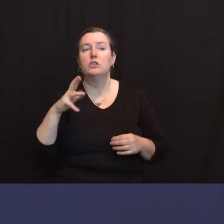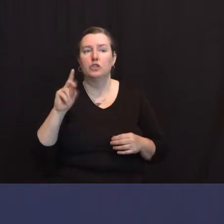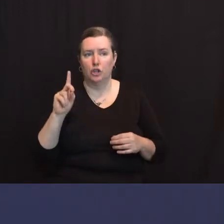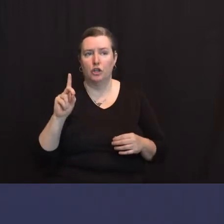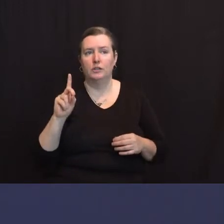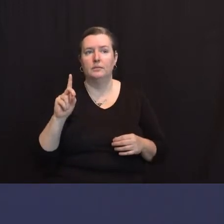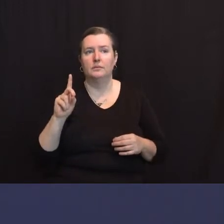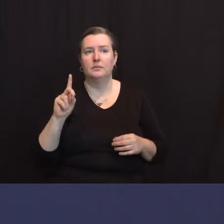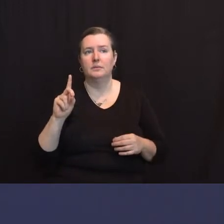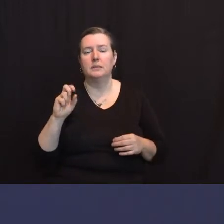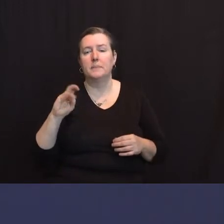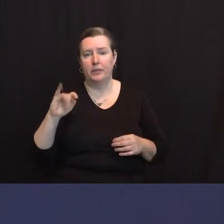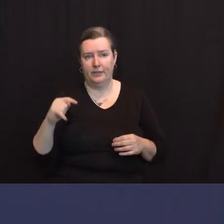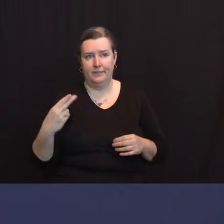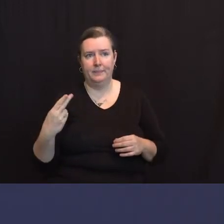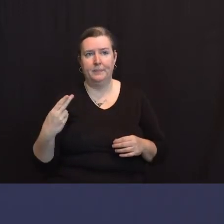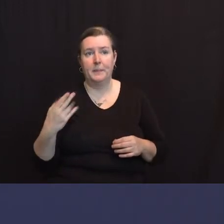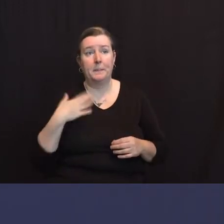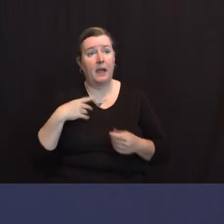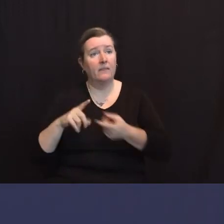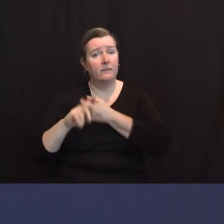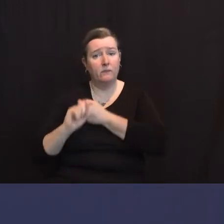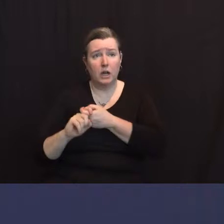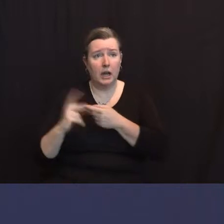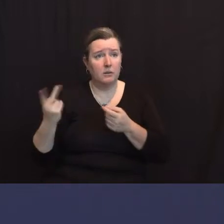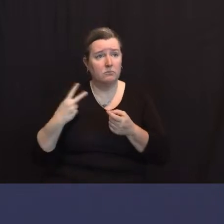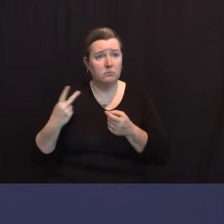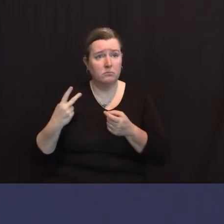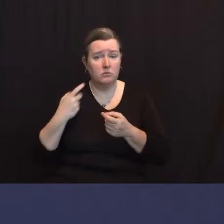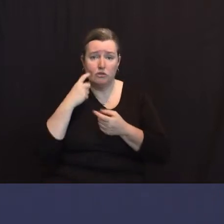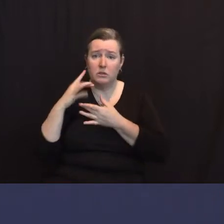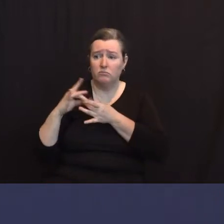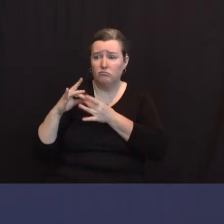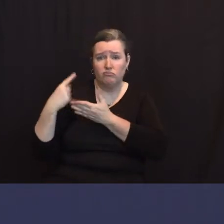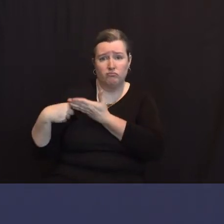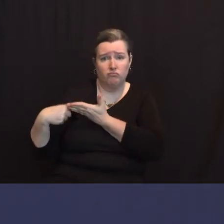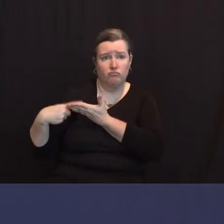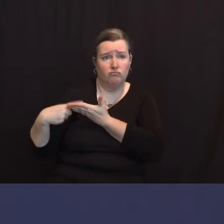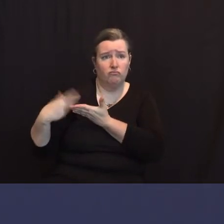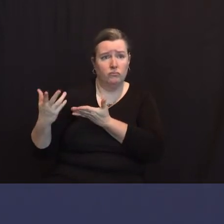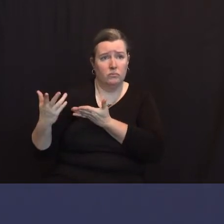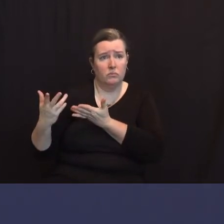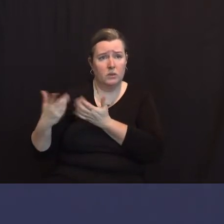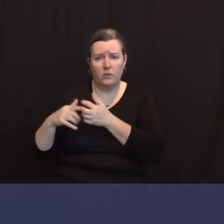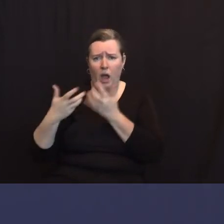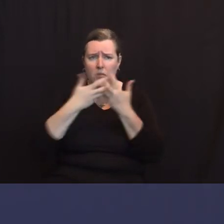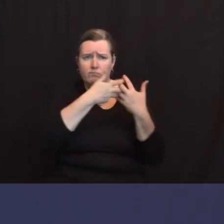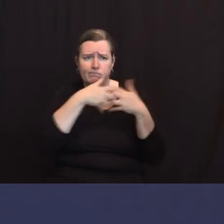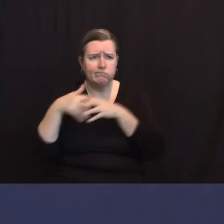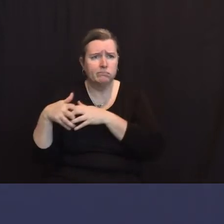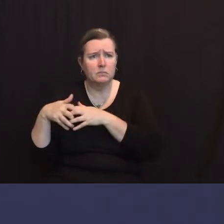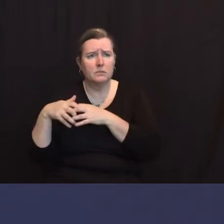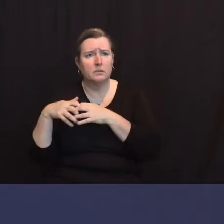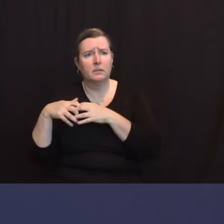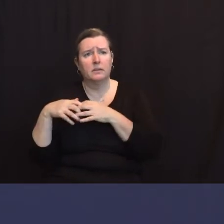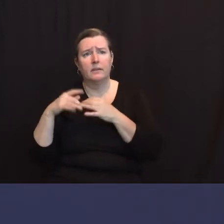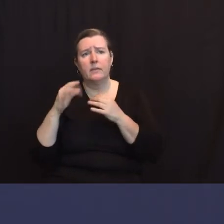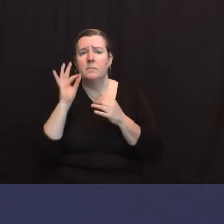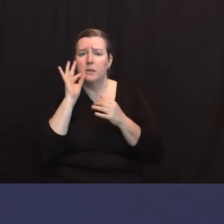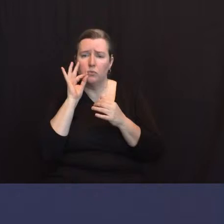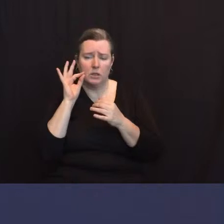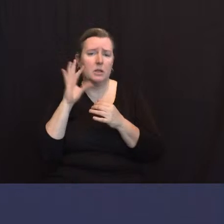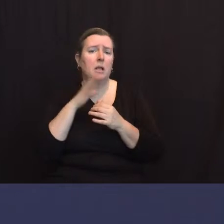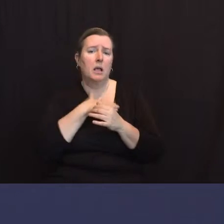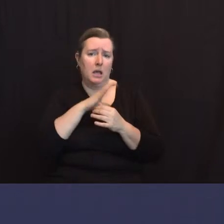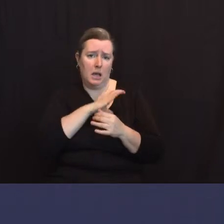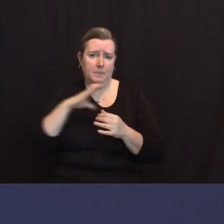here. I'm confident we'll be able to figure this out as it relates to the Cannabis Commission. And it's a great